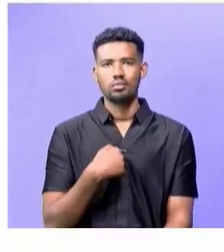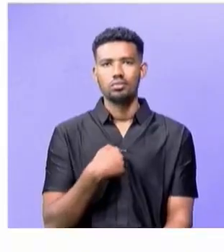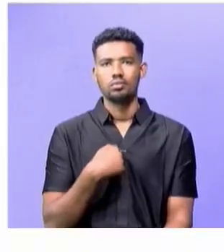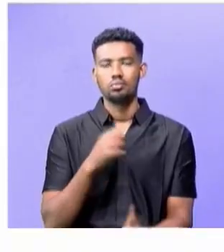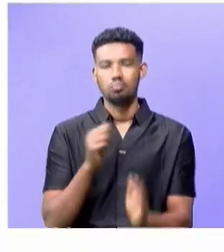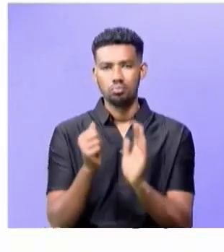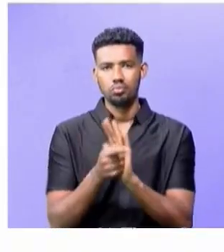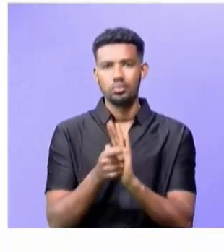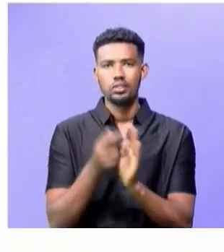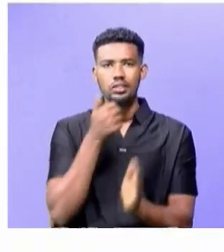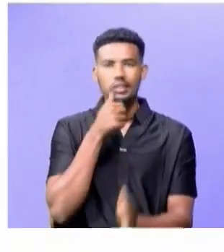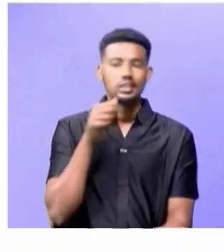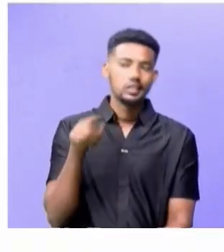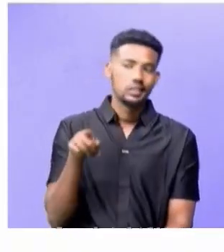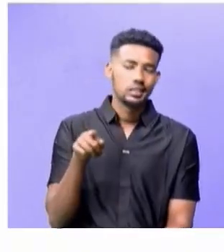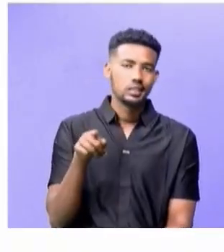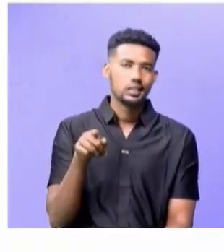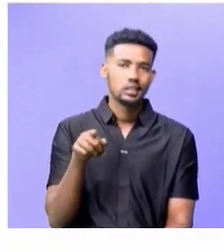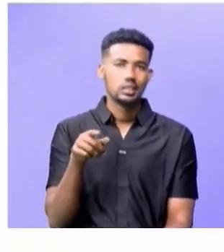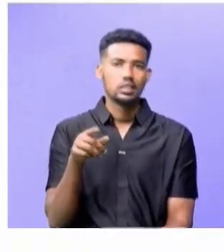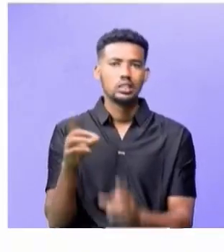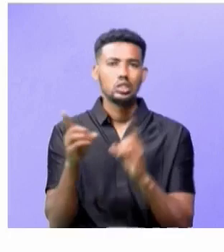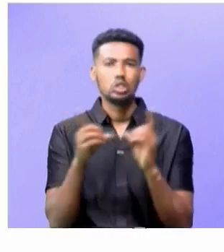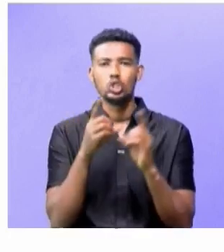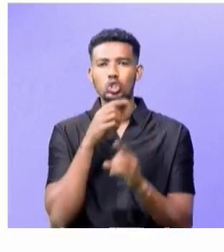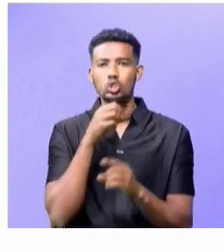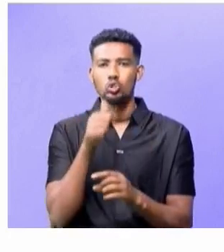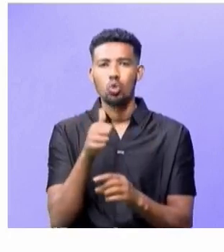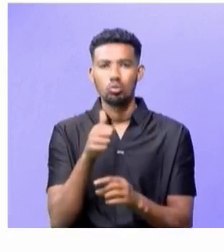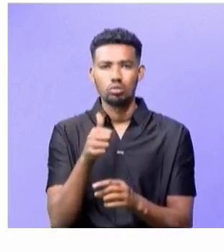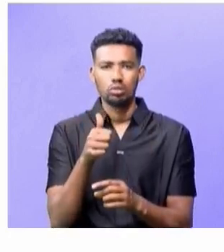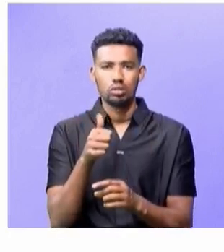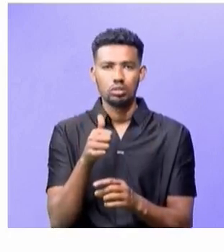mention she doesn't